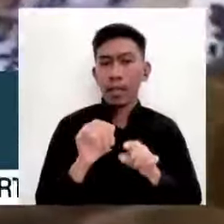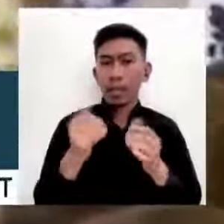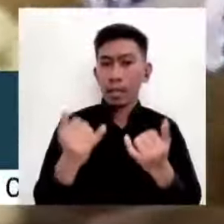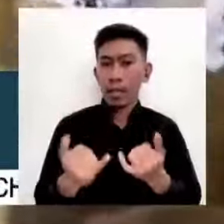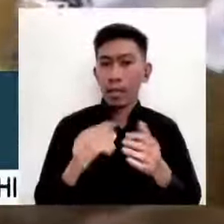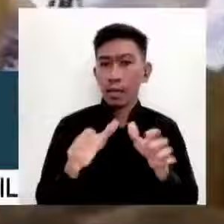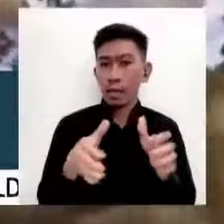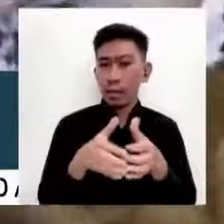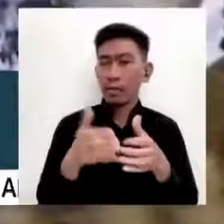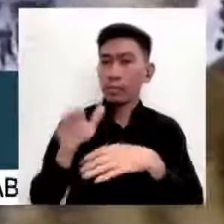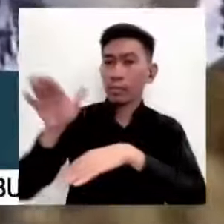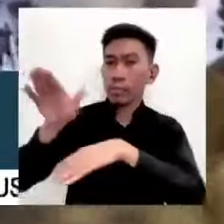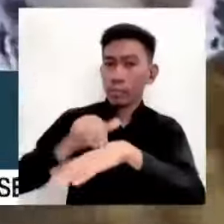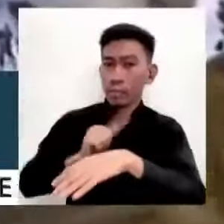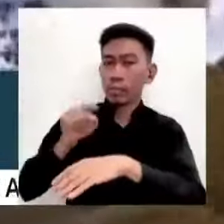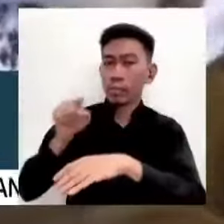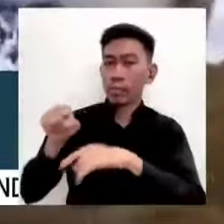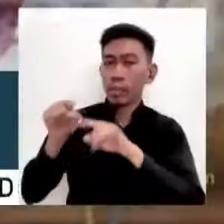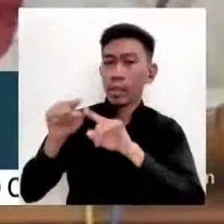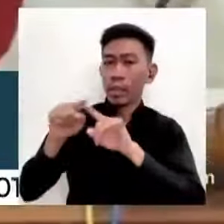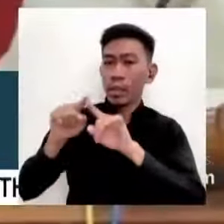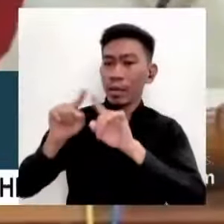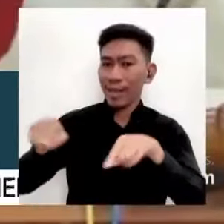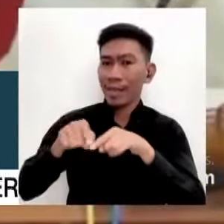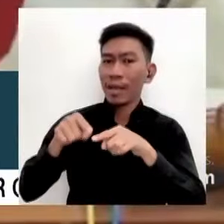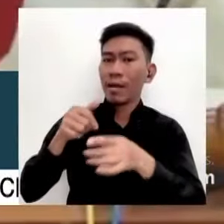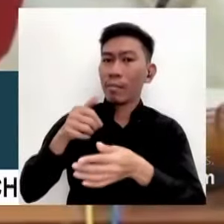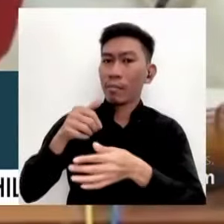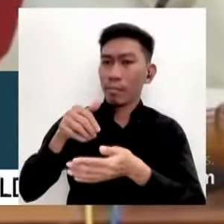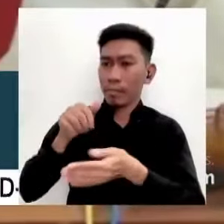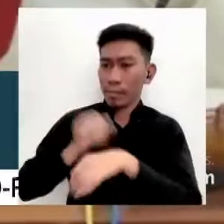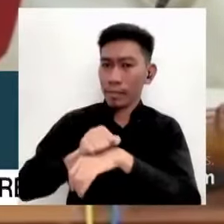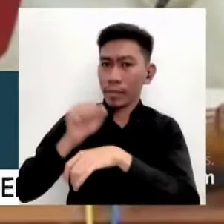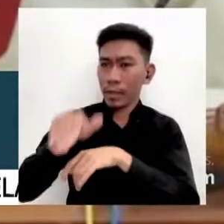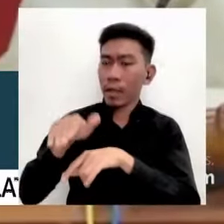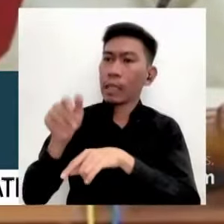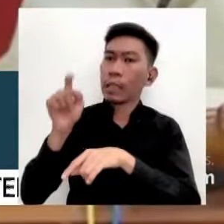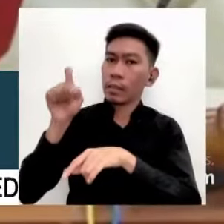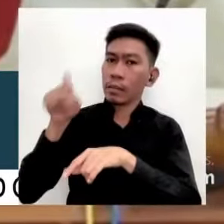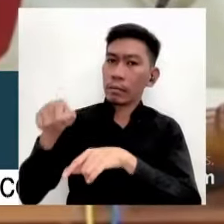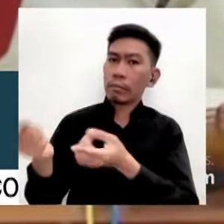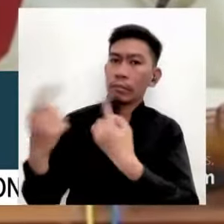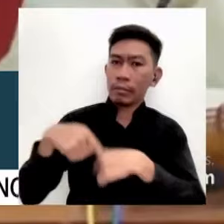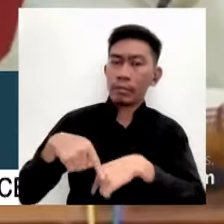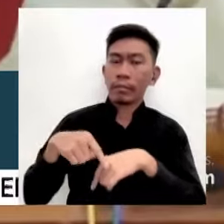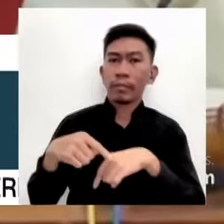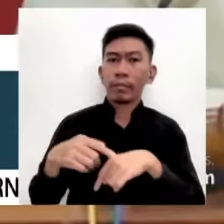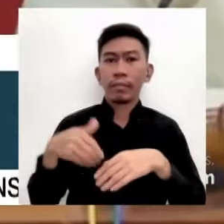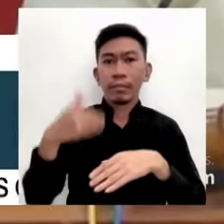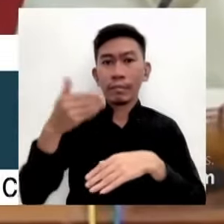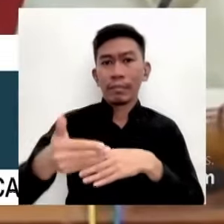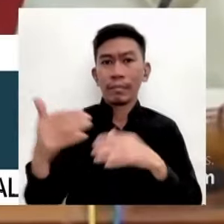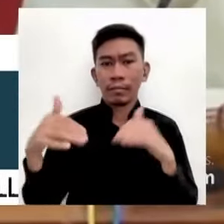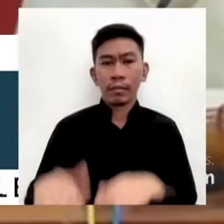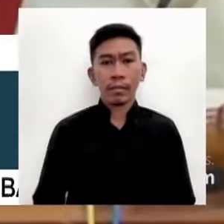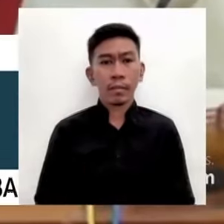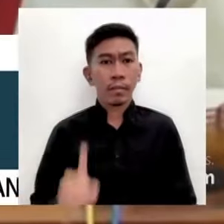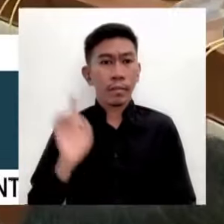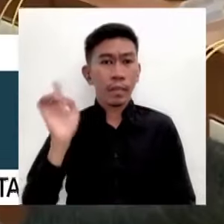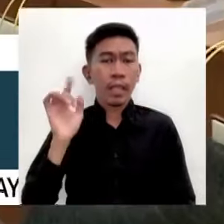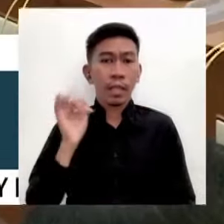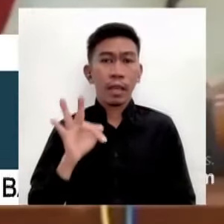subpoena for Kibuloy to attend the next hearing. If Pastor Kibuloy does not appear, then we will be constrained